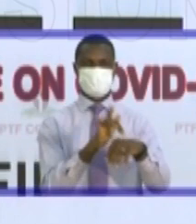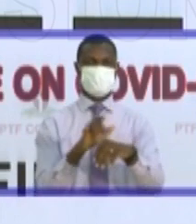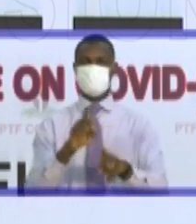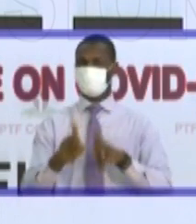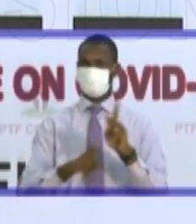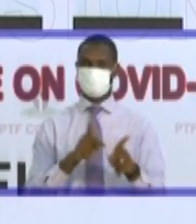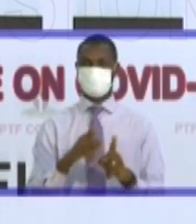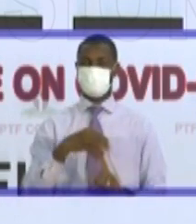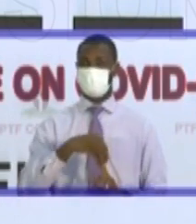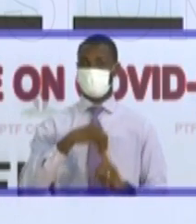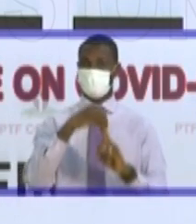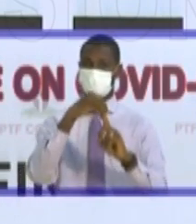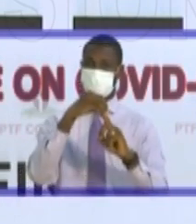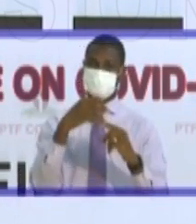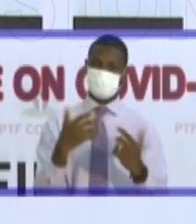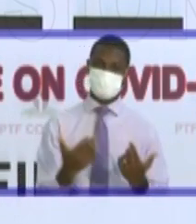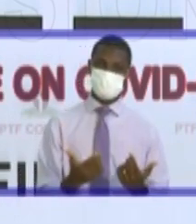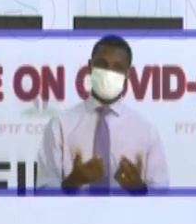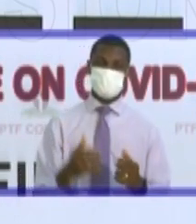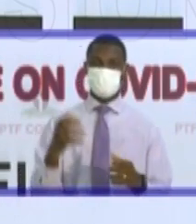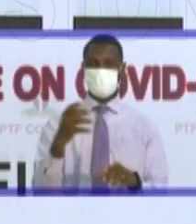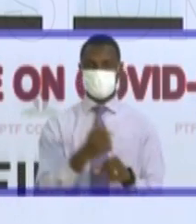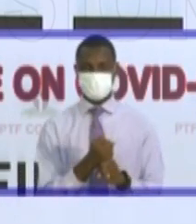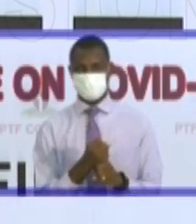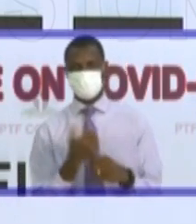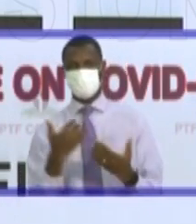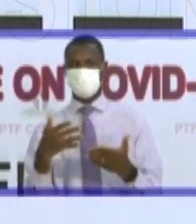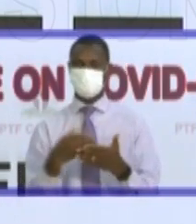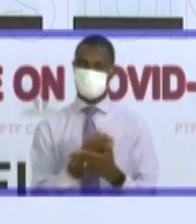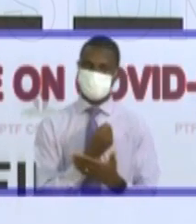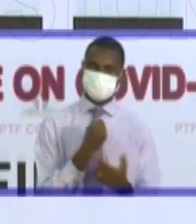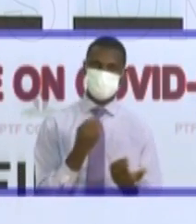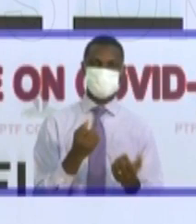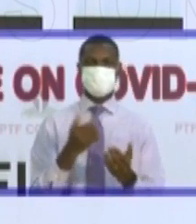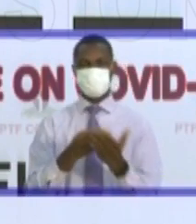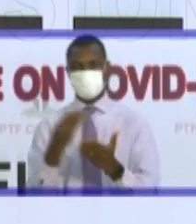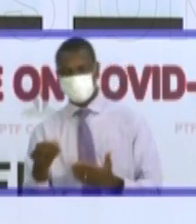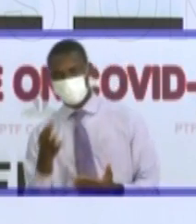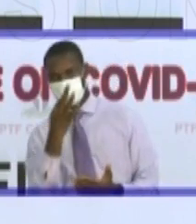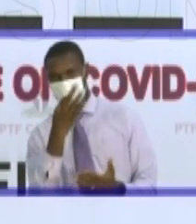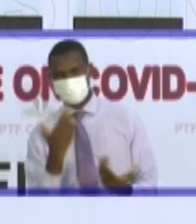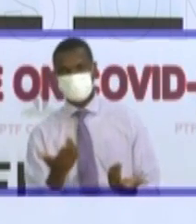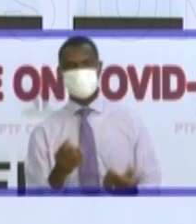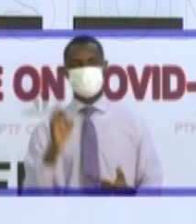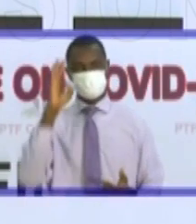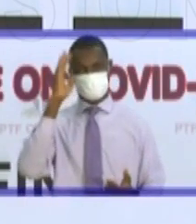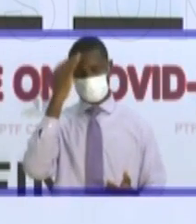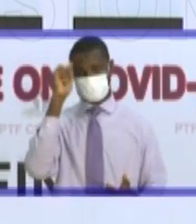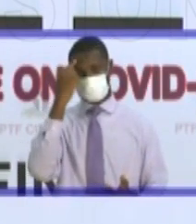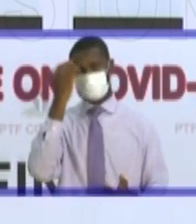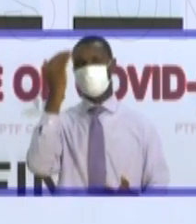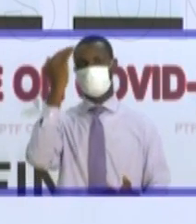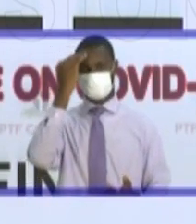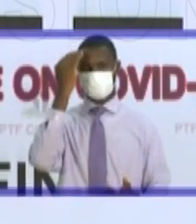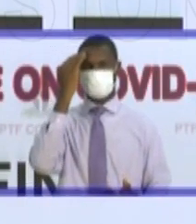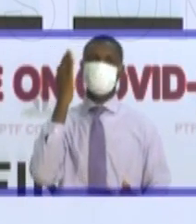in terms of getting their daily meals, buying food, etc. The federal government recognizes this,